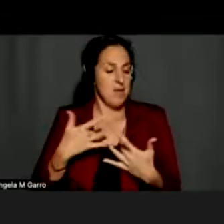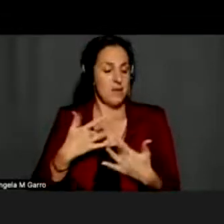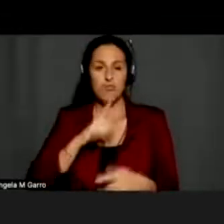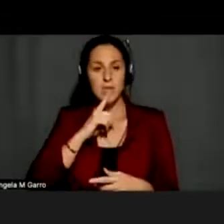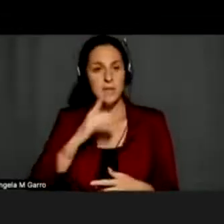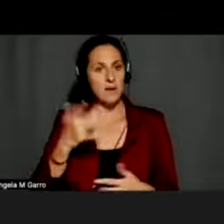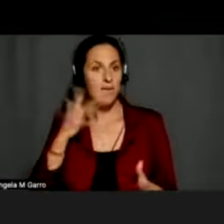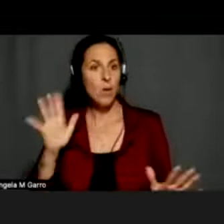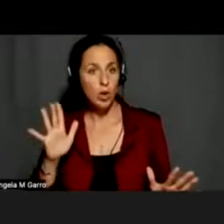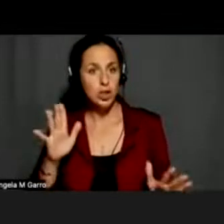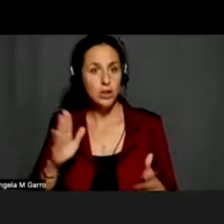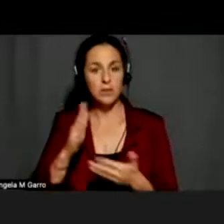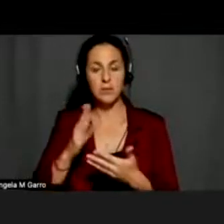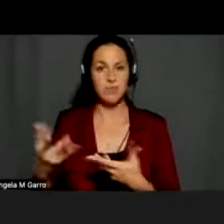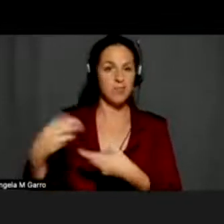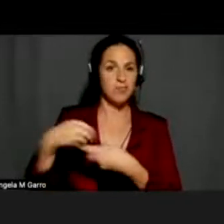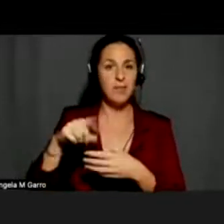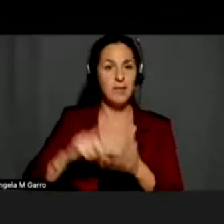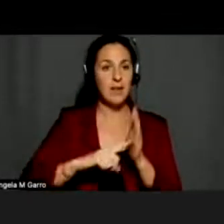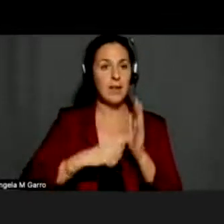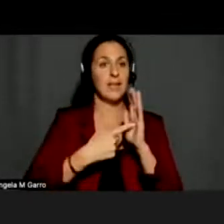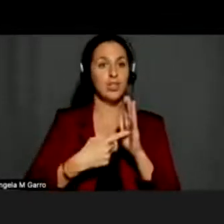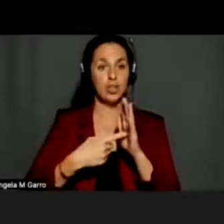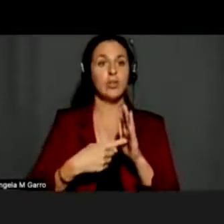initial discussion. And so, and vote.